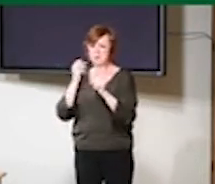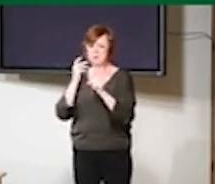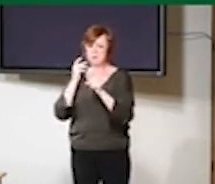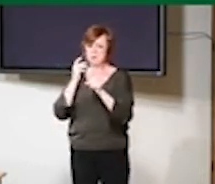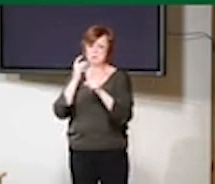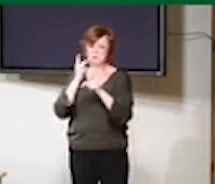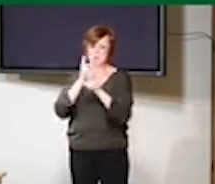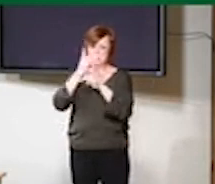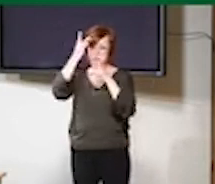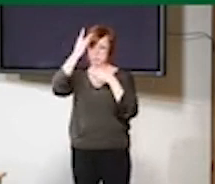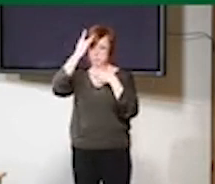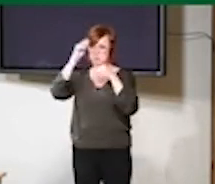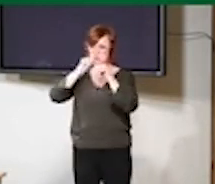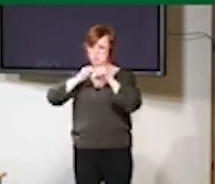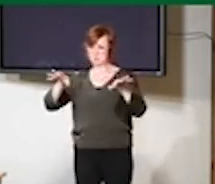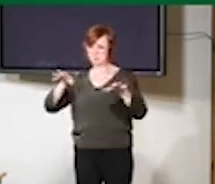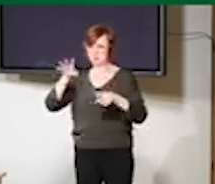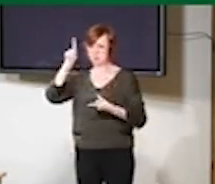there.